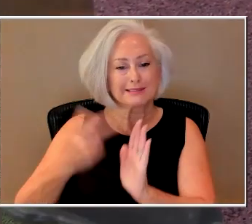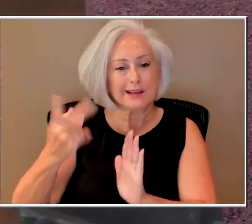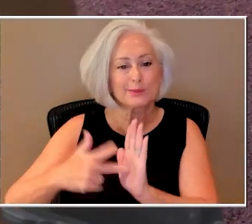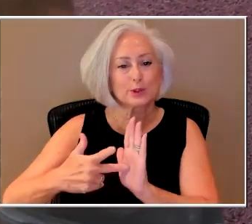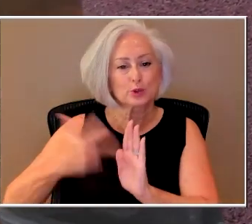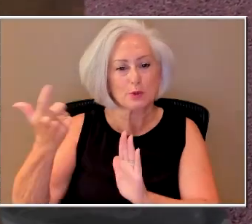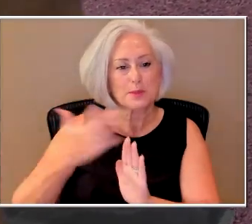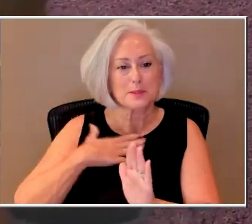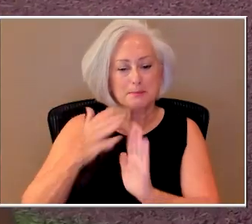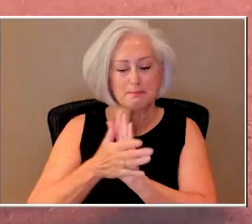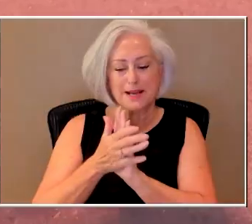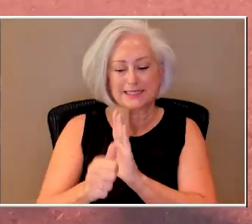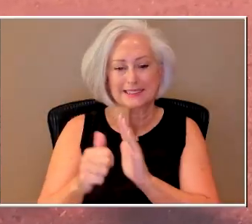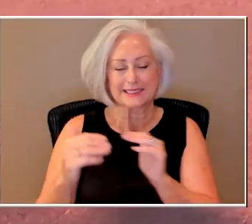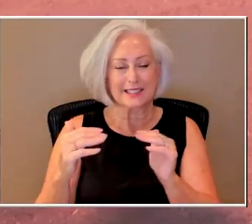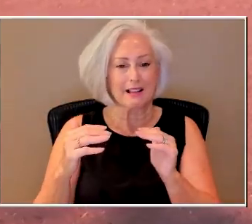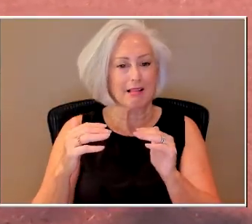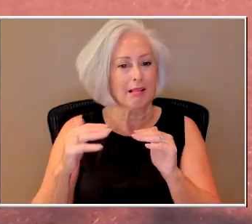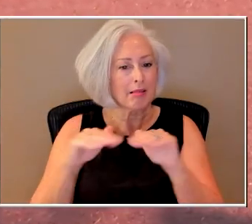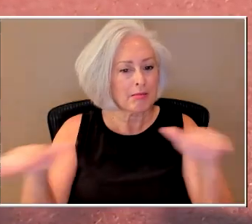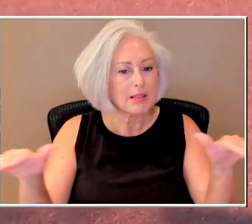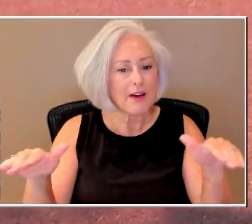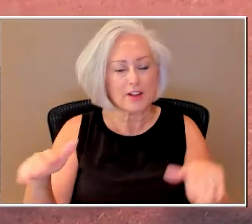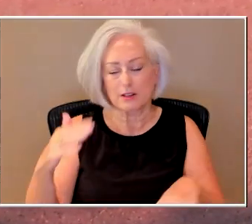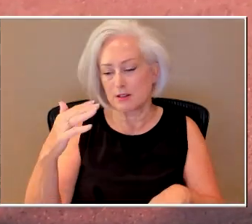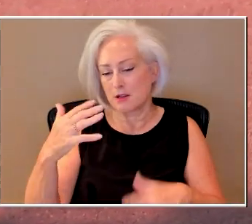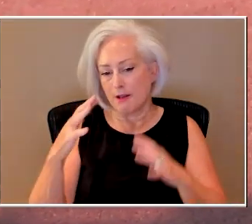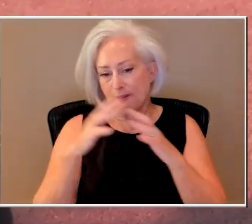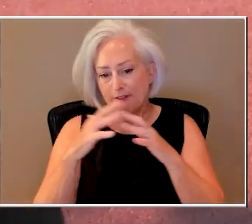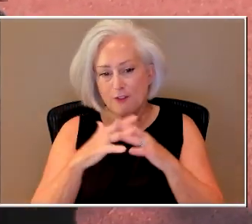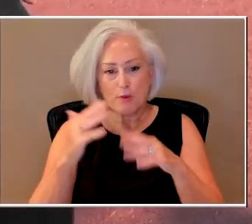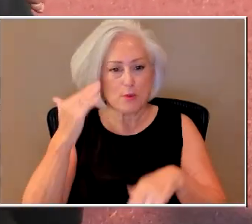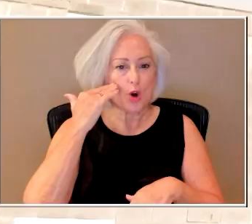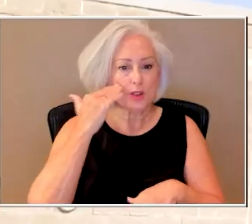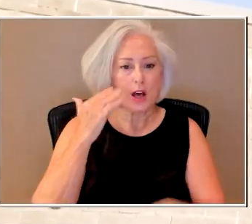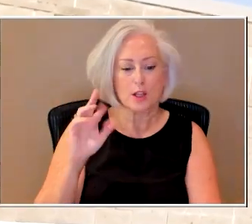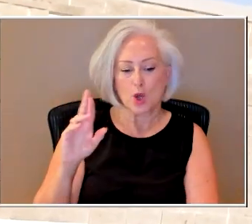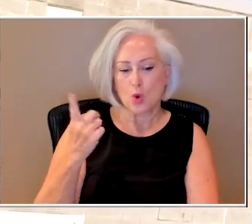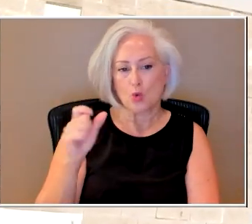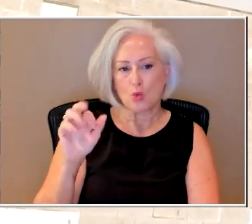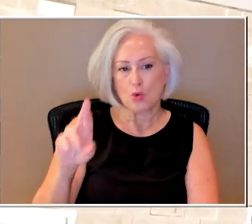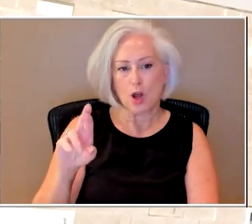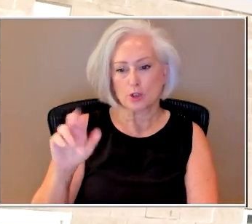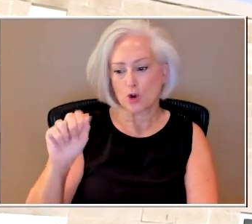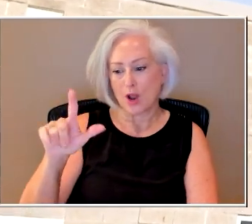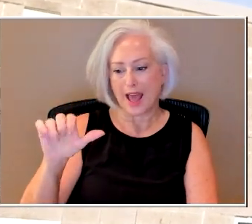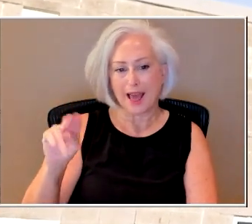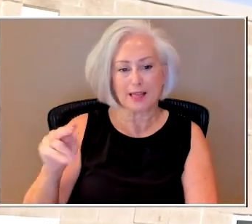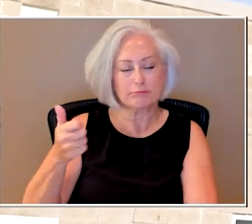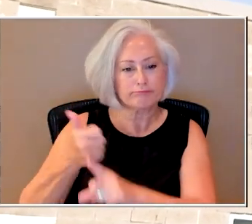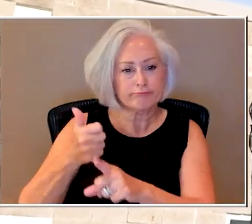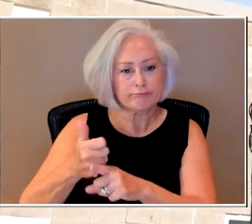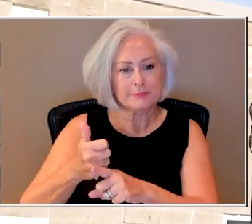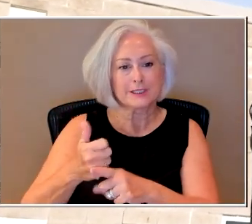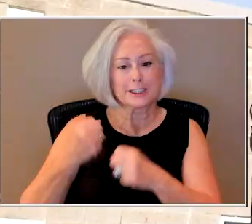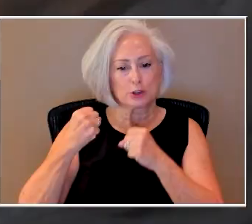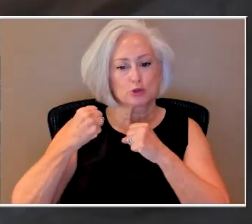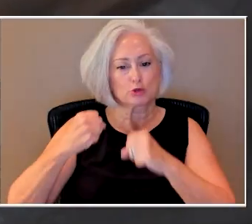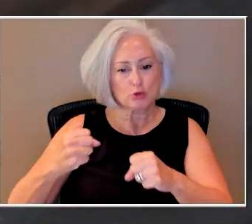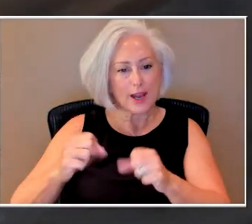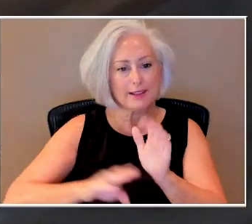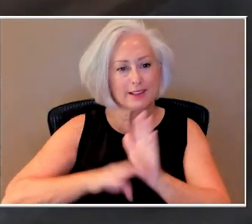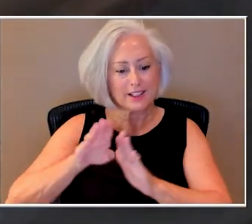my football knowledge. Yeah, right there. Roger Allen, the strength and athletic development Goes back. supervisor, There you go. Yes, says that's safety and